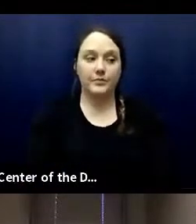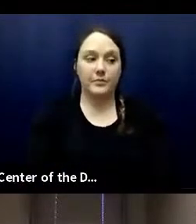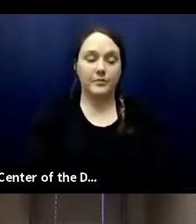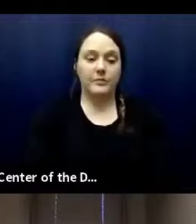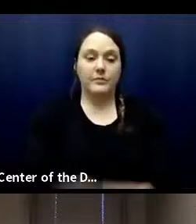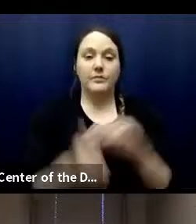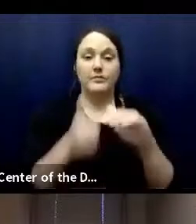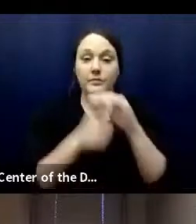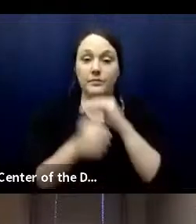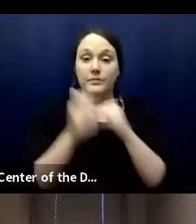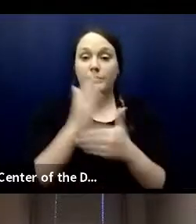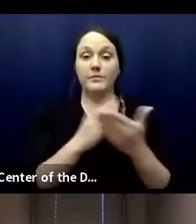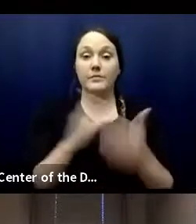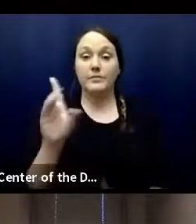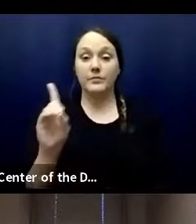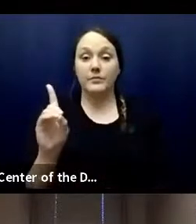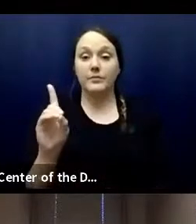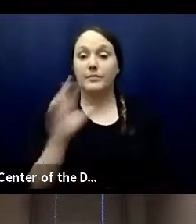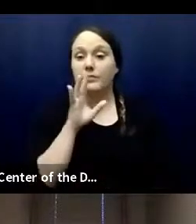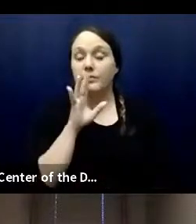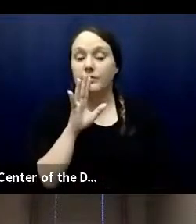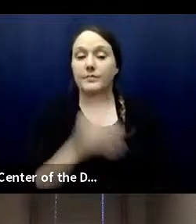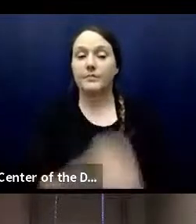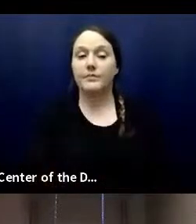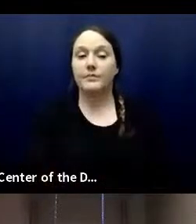section D, under speaking,